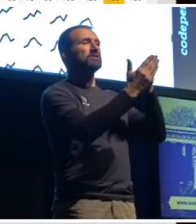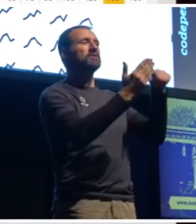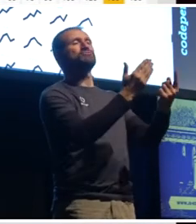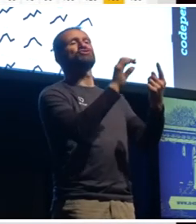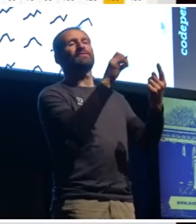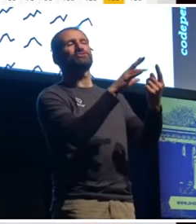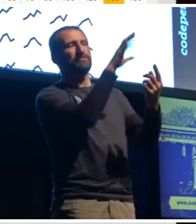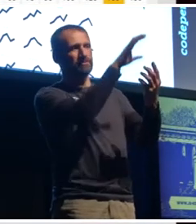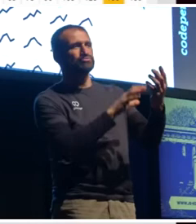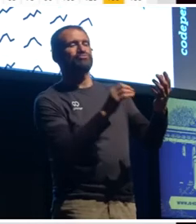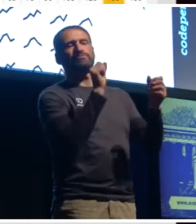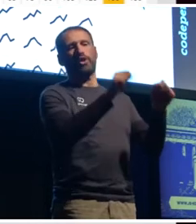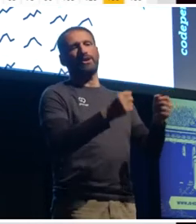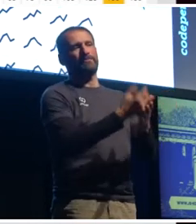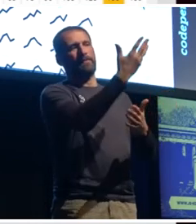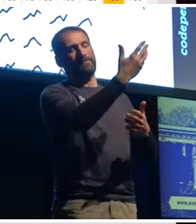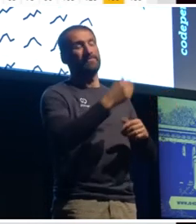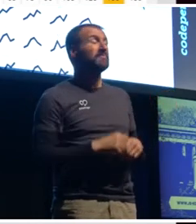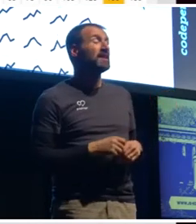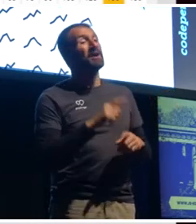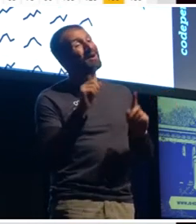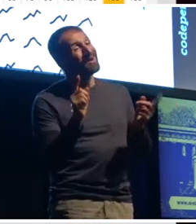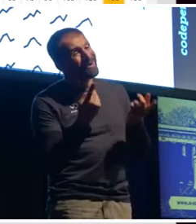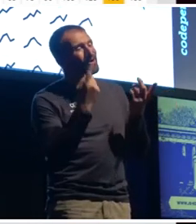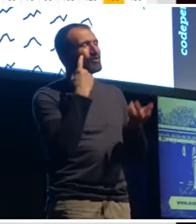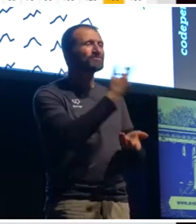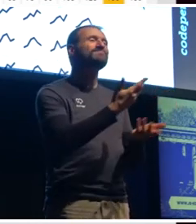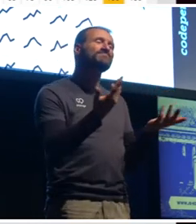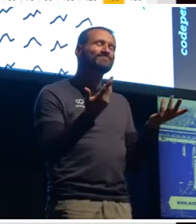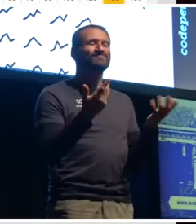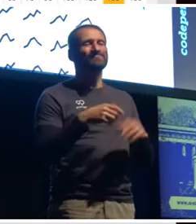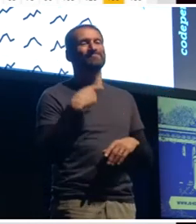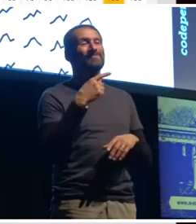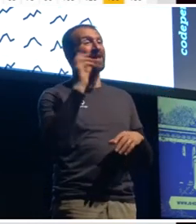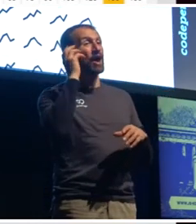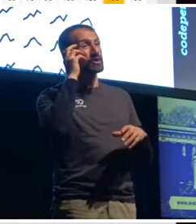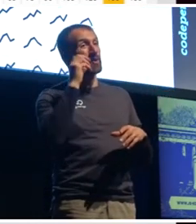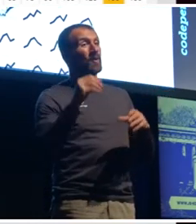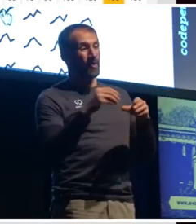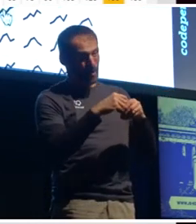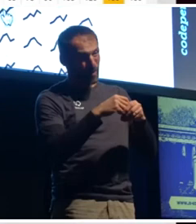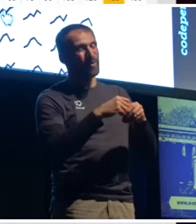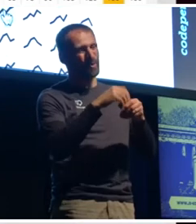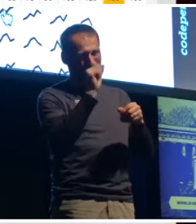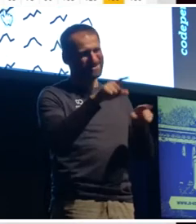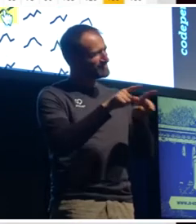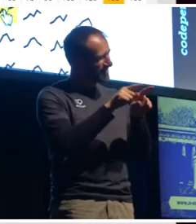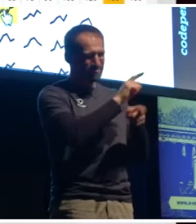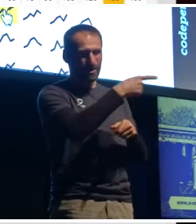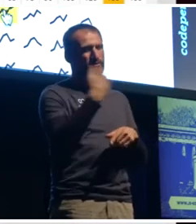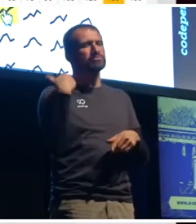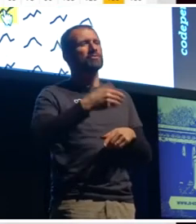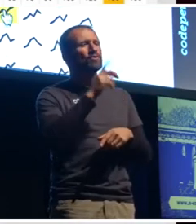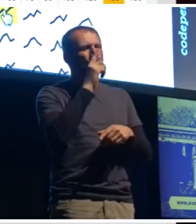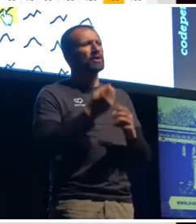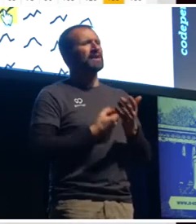Additionally, Web Audio API, it lets us do things with audio and user interaction that we used to only be able to do natively. This